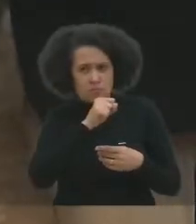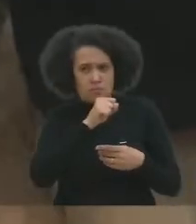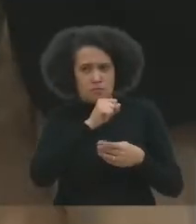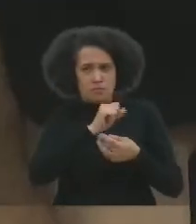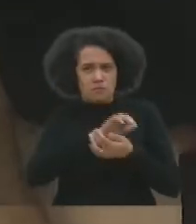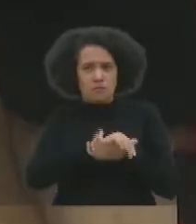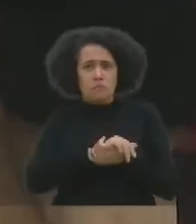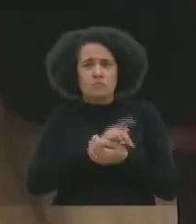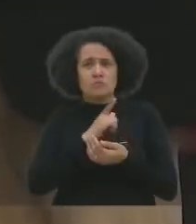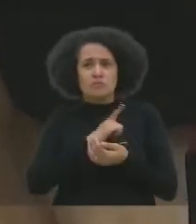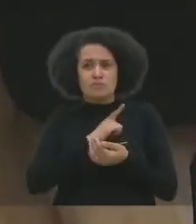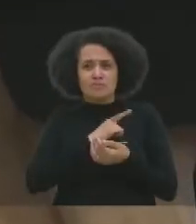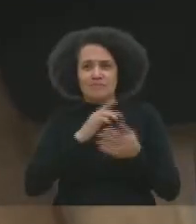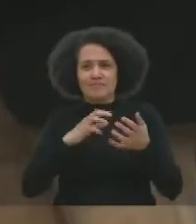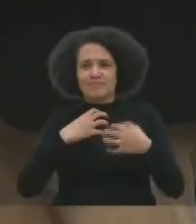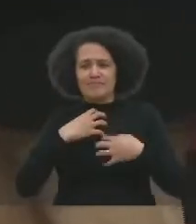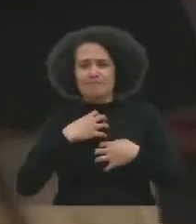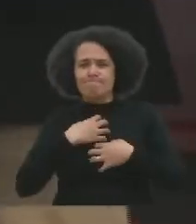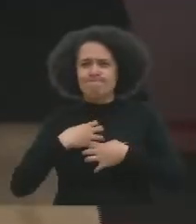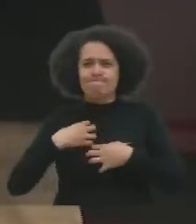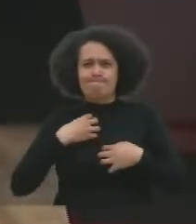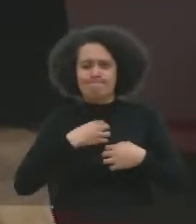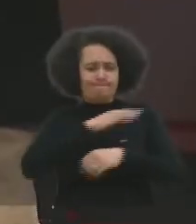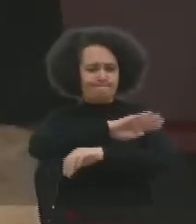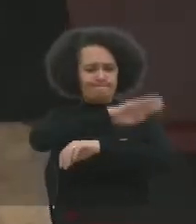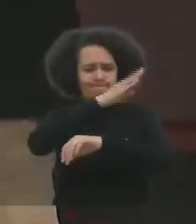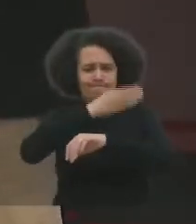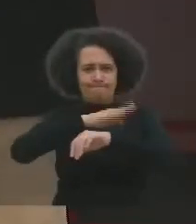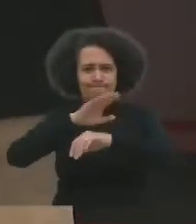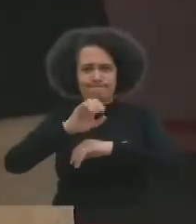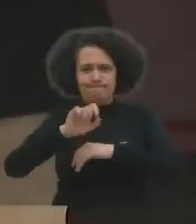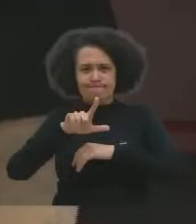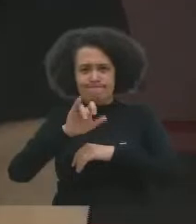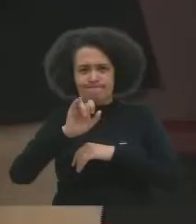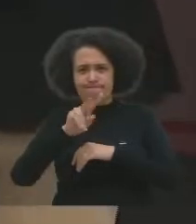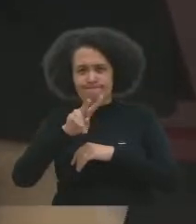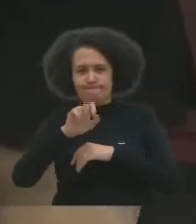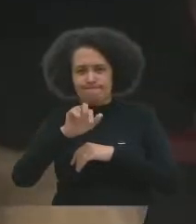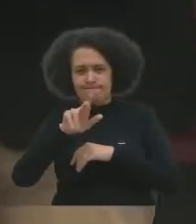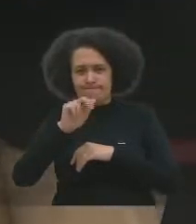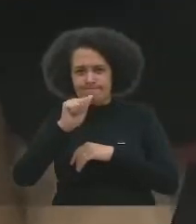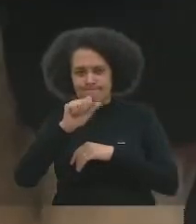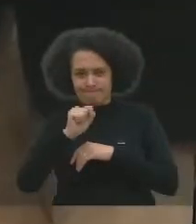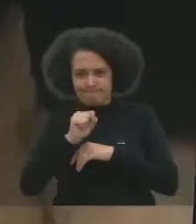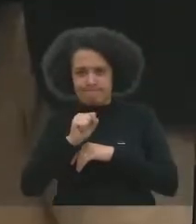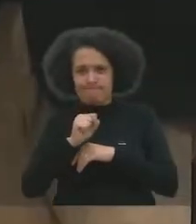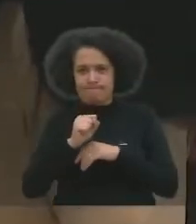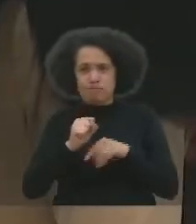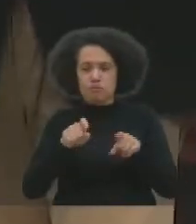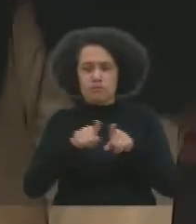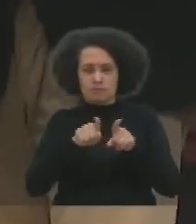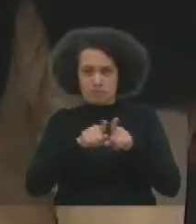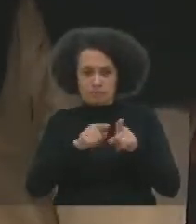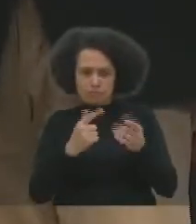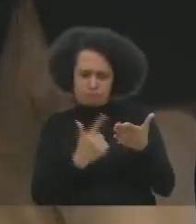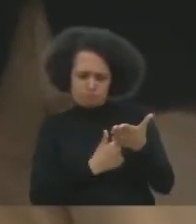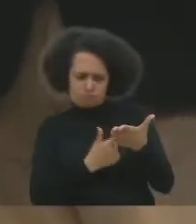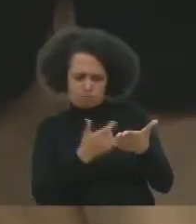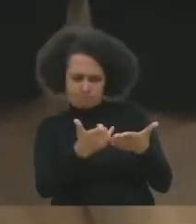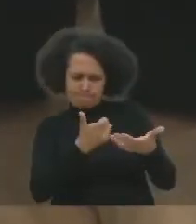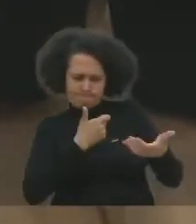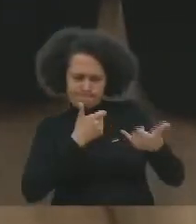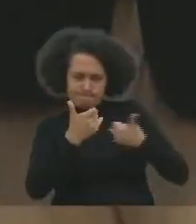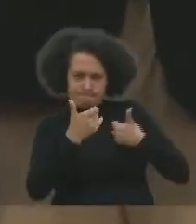do Monte das Oliveiras. And we are told in the Catechism that the angels evangelize. E o Catecismo também nos afirma que os